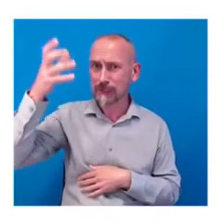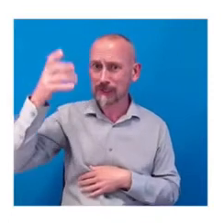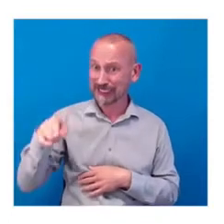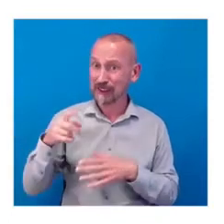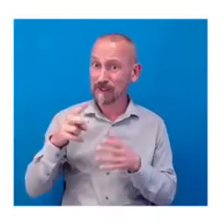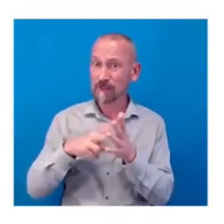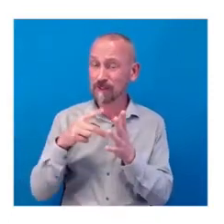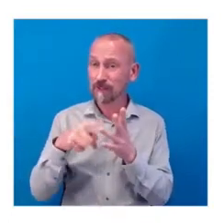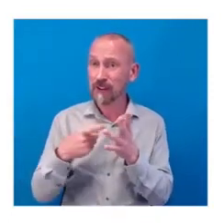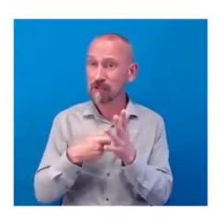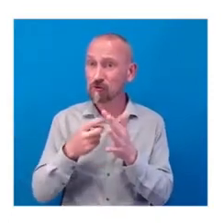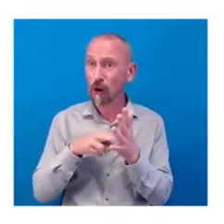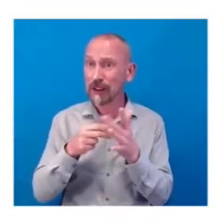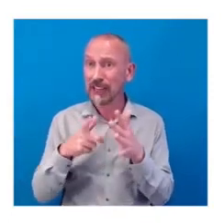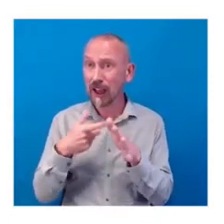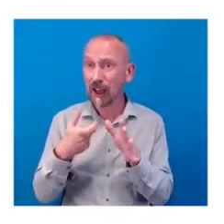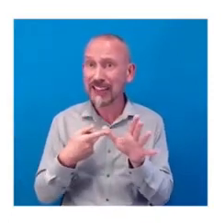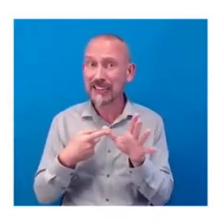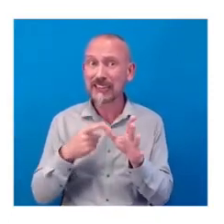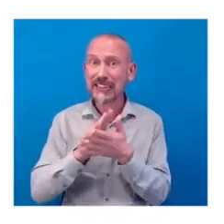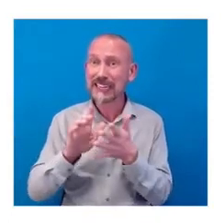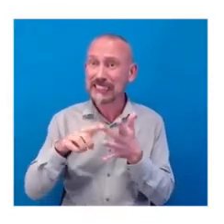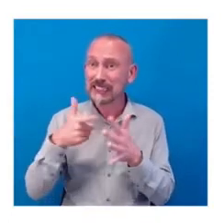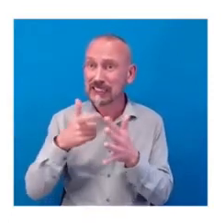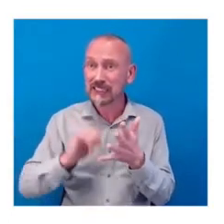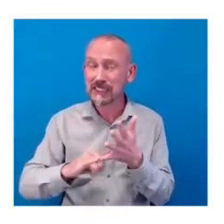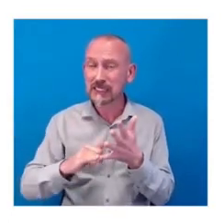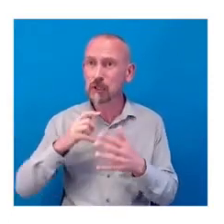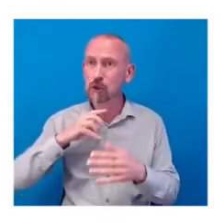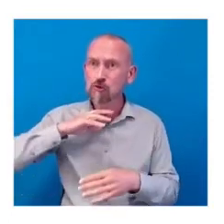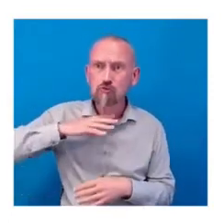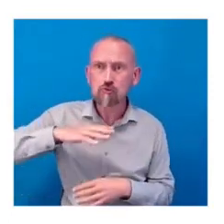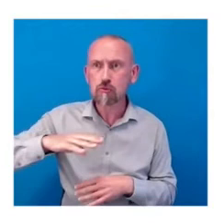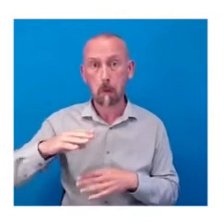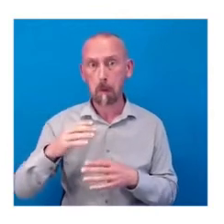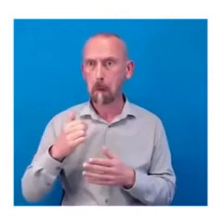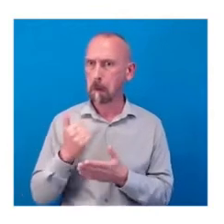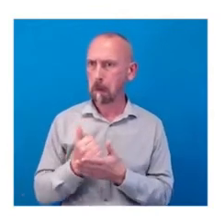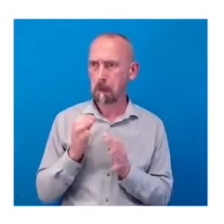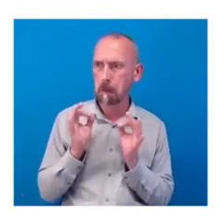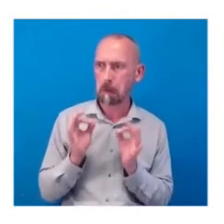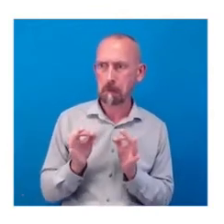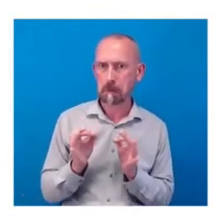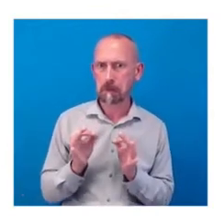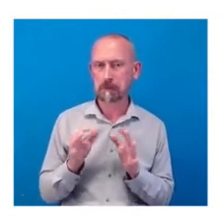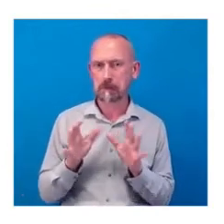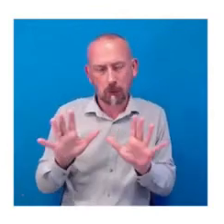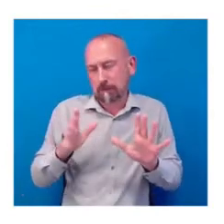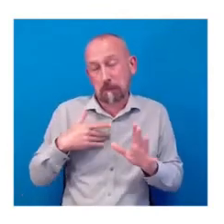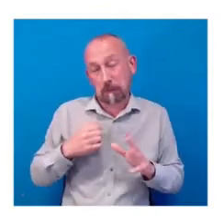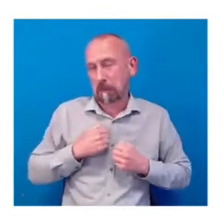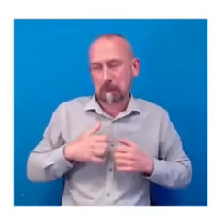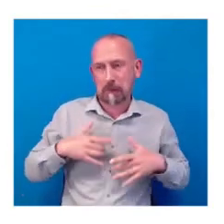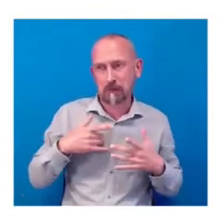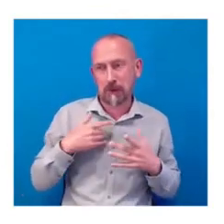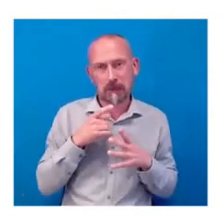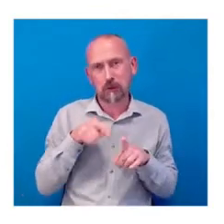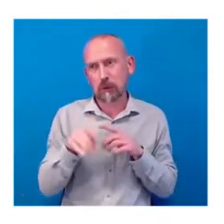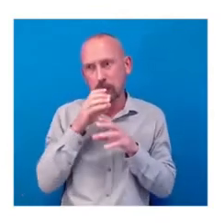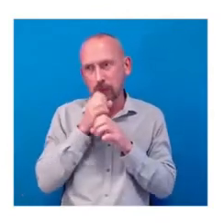so perfect that, yeah, she's not going to like it, but I'm going to try and keep this to myself. It was